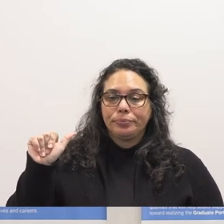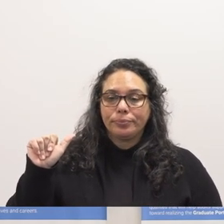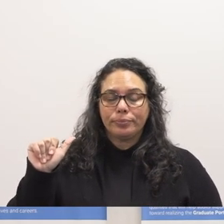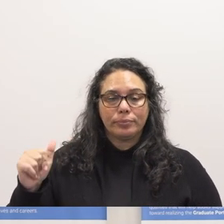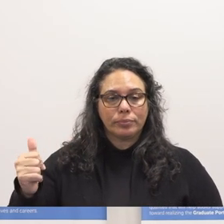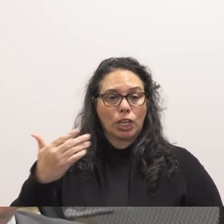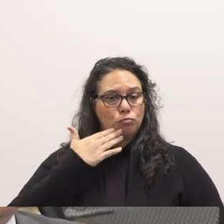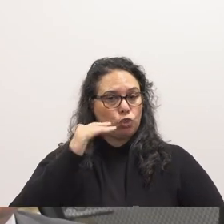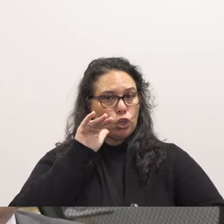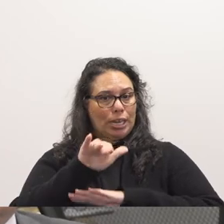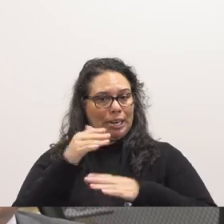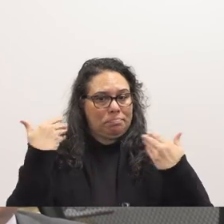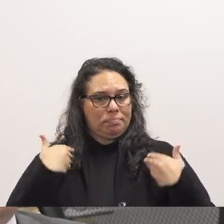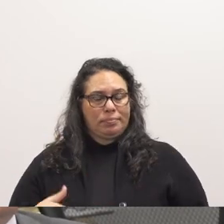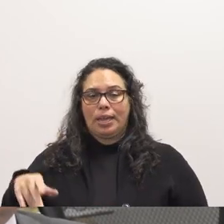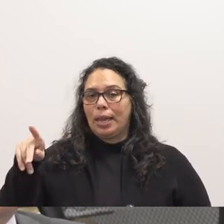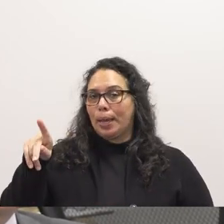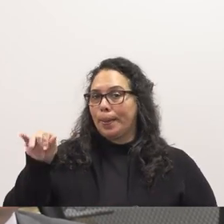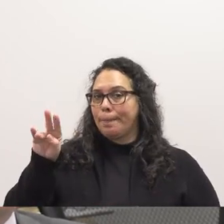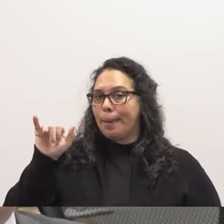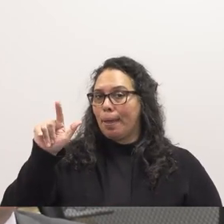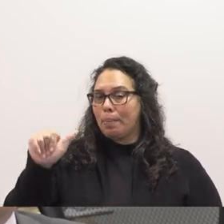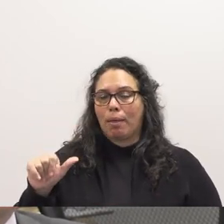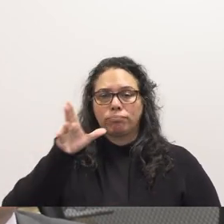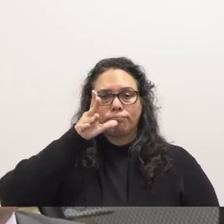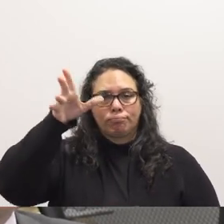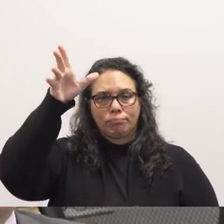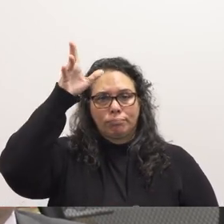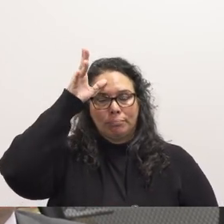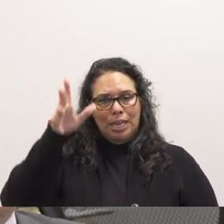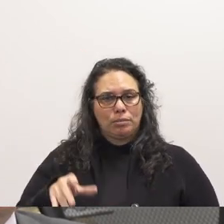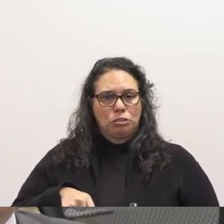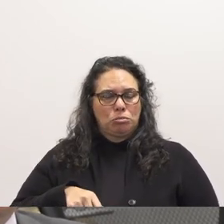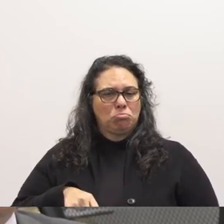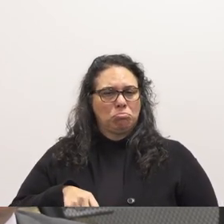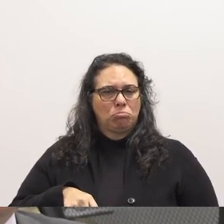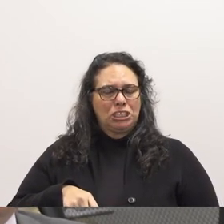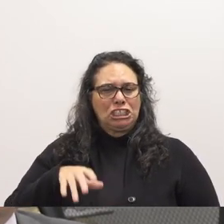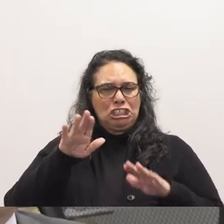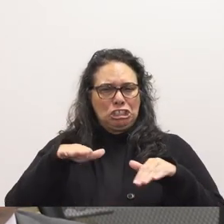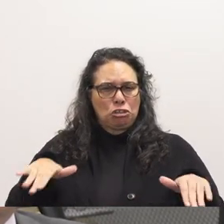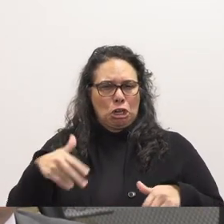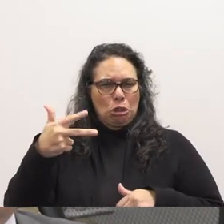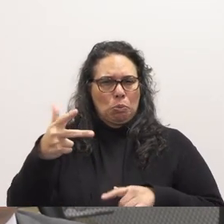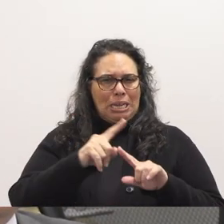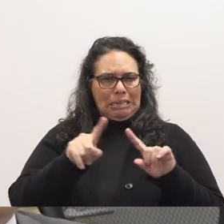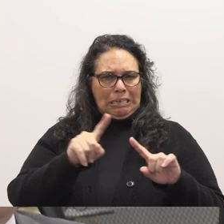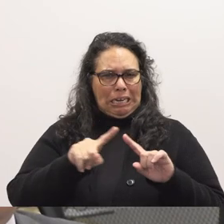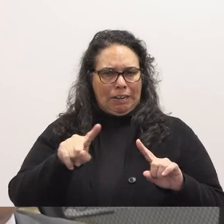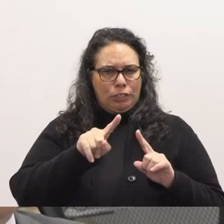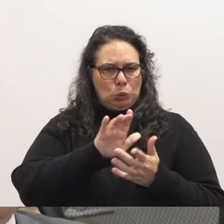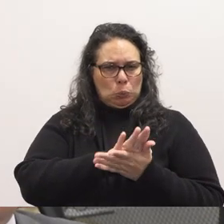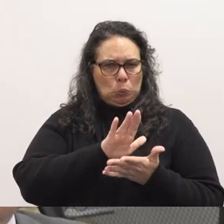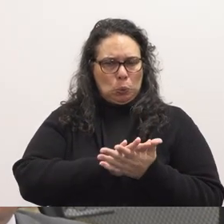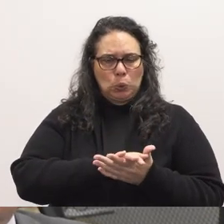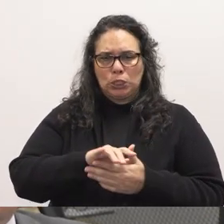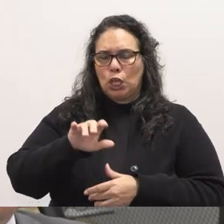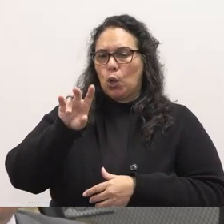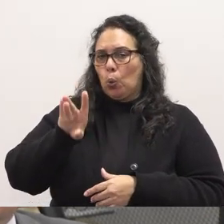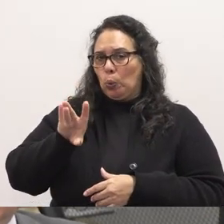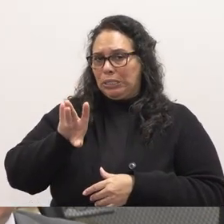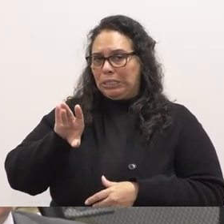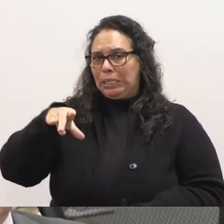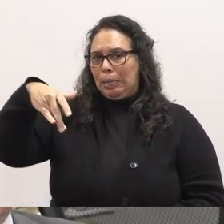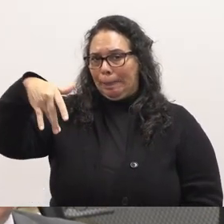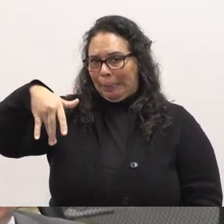Good evening. My name is Pamela Rima, and I'm a parent of children at three different Long Beach schools. I have a junior at Wilson, I have a junior at Milliken, and I